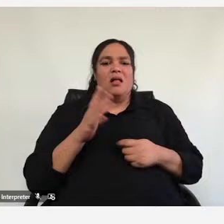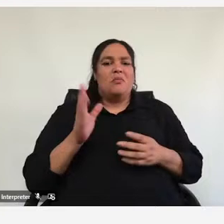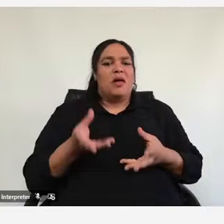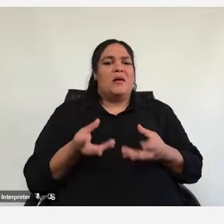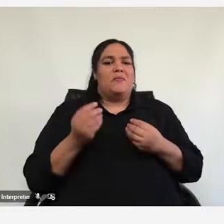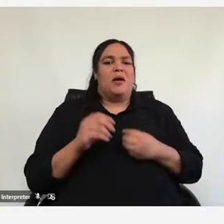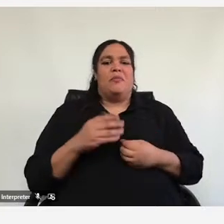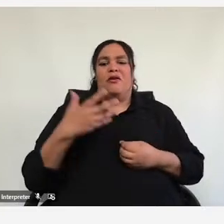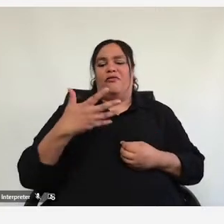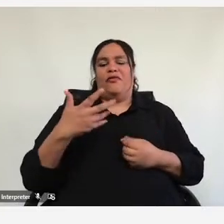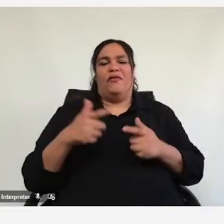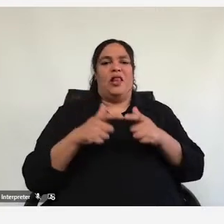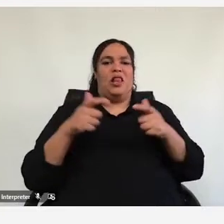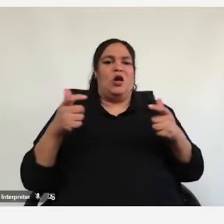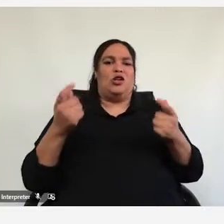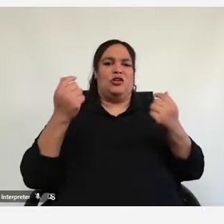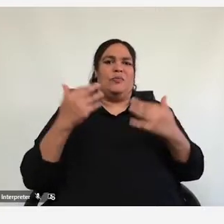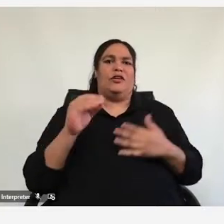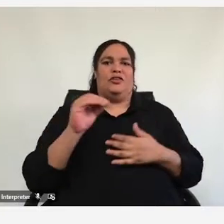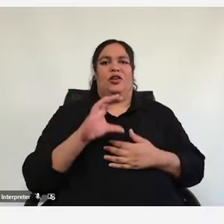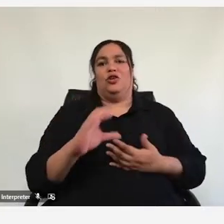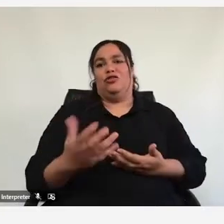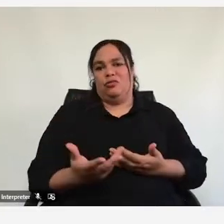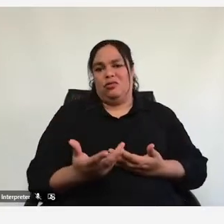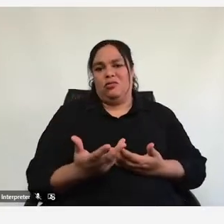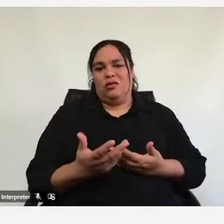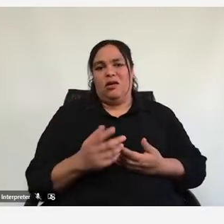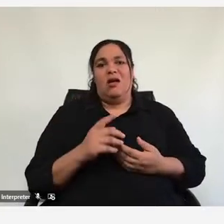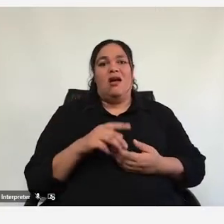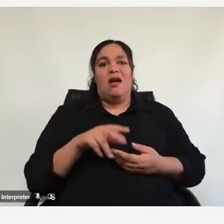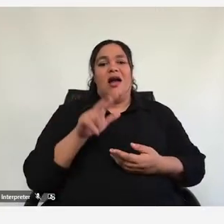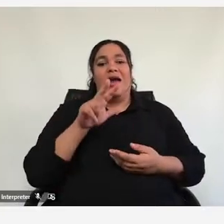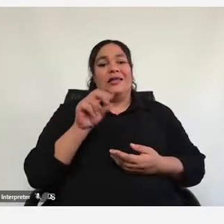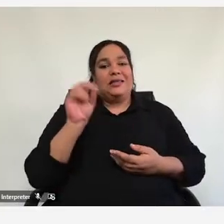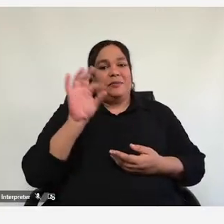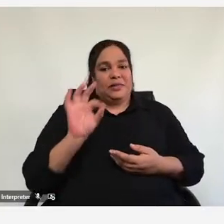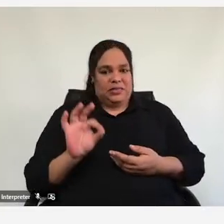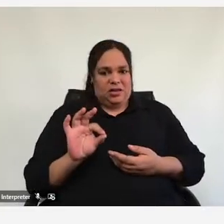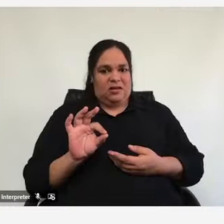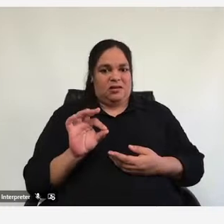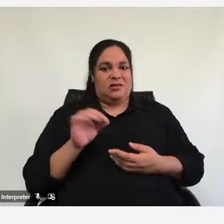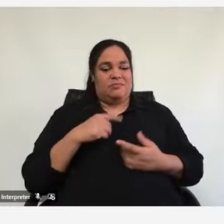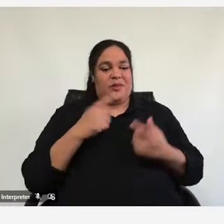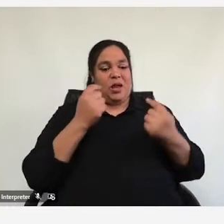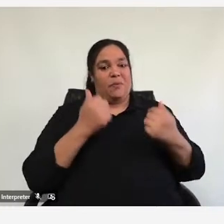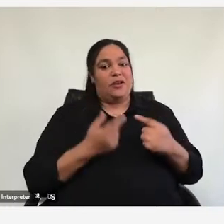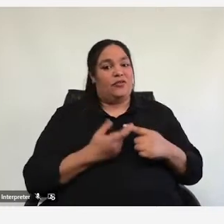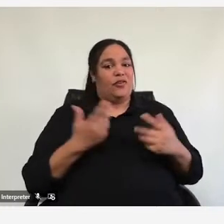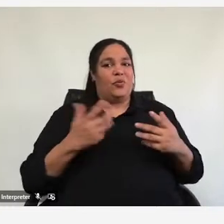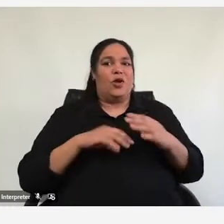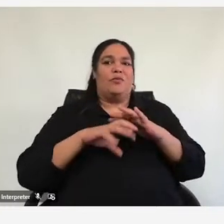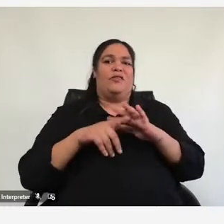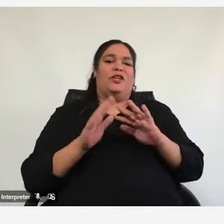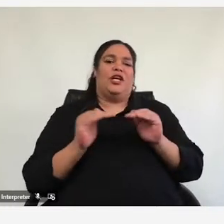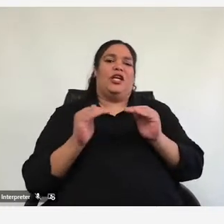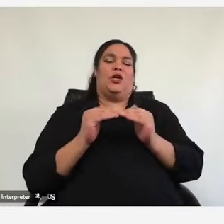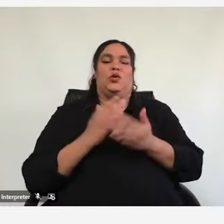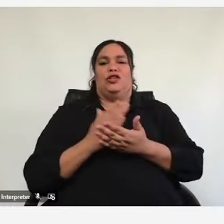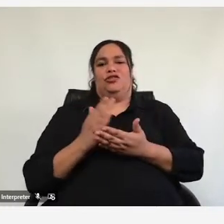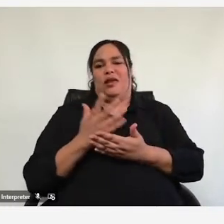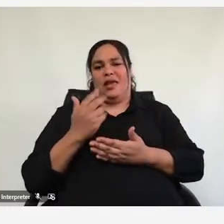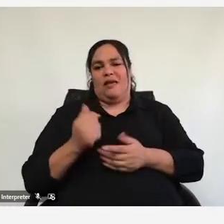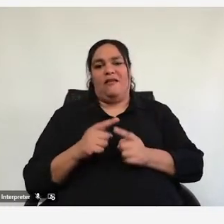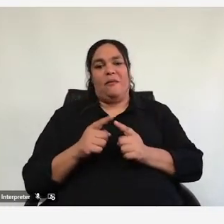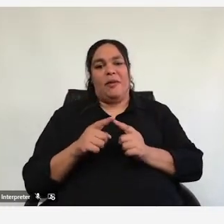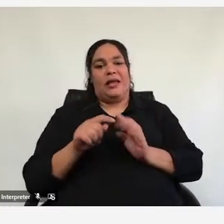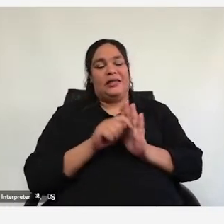the 5th largest budget allocation. Nearly 80% of our budget comes from the provincial equitable share, but the